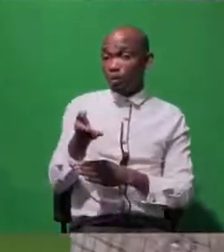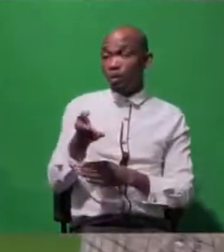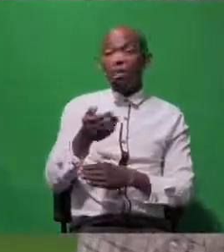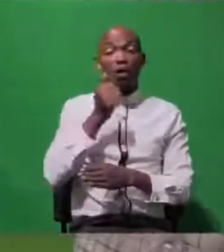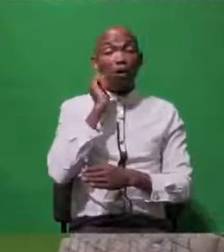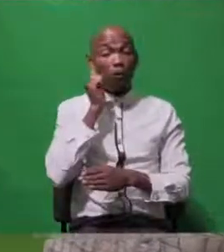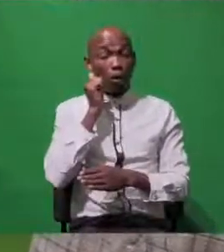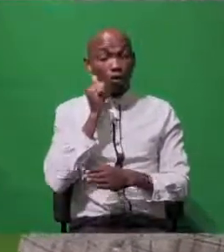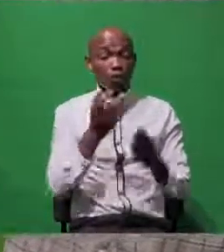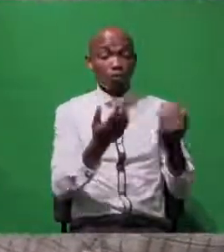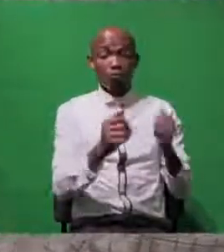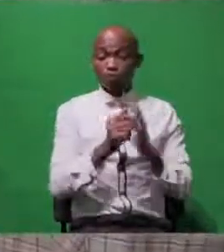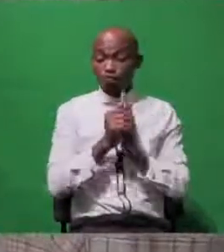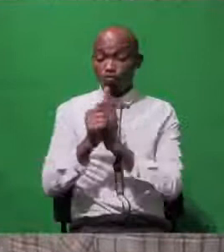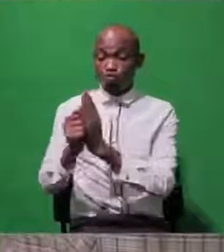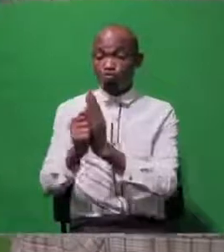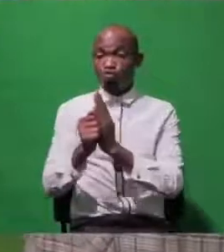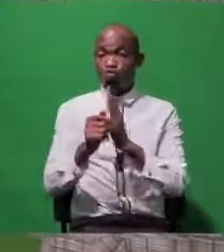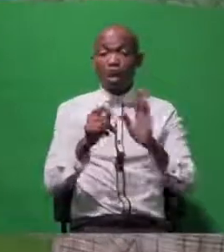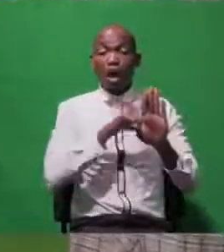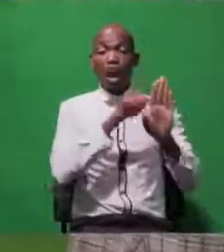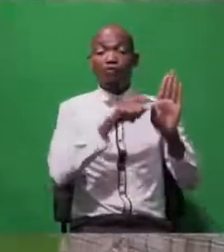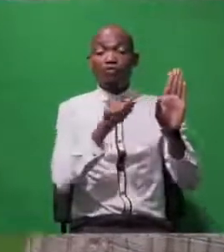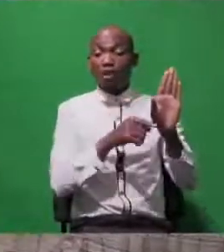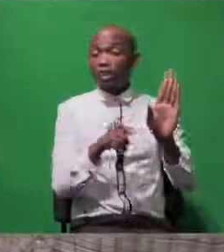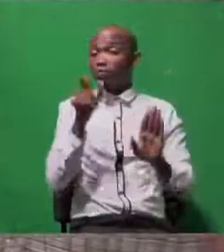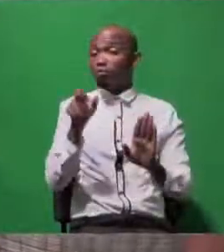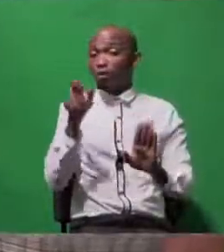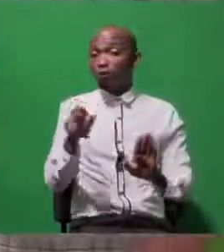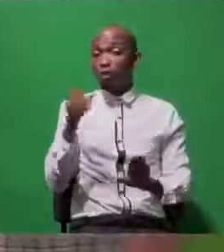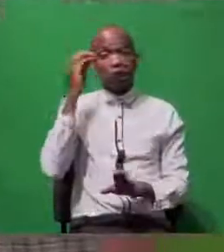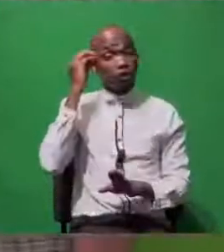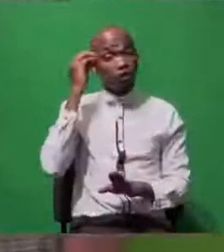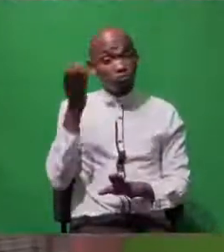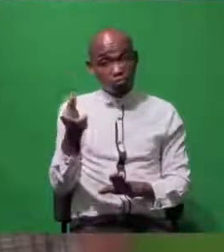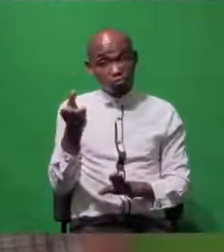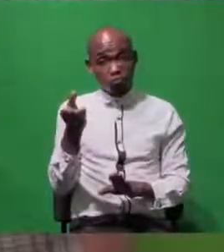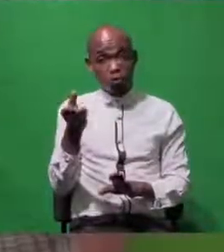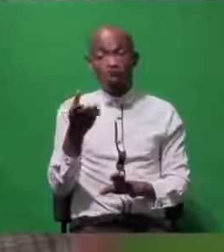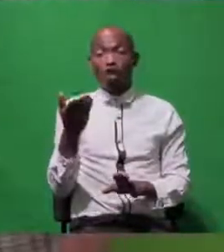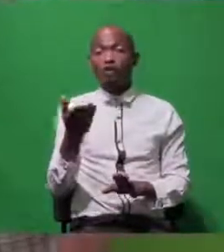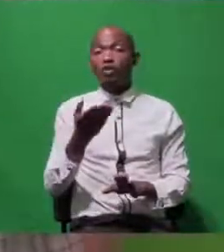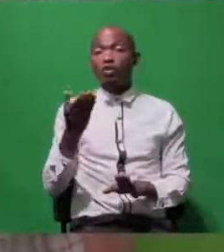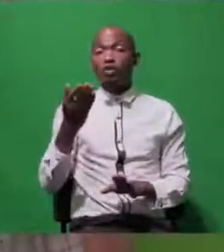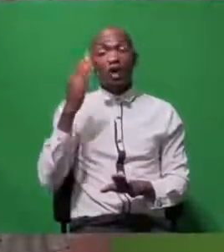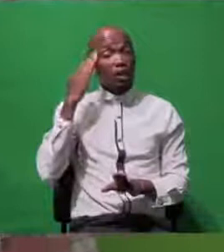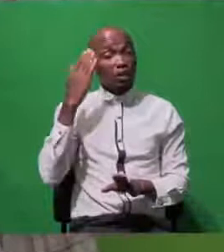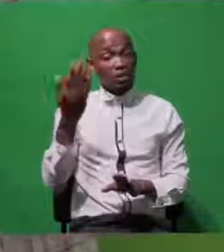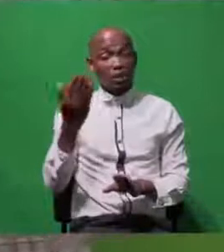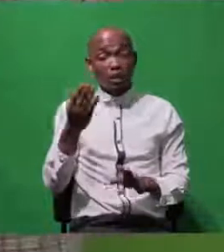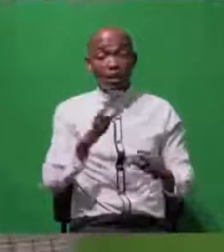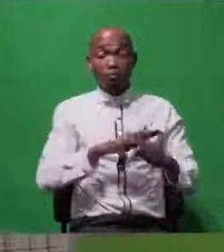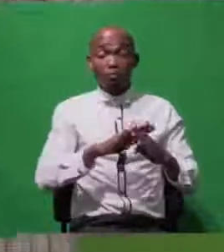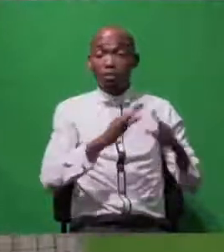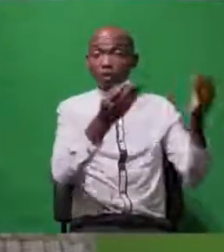whites to control their fellow Africans who were illiterate or who did not acquire colonial